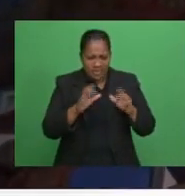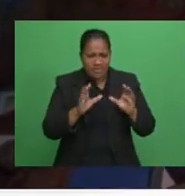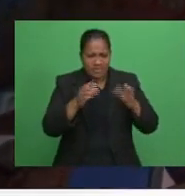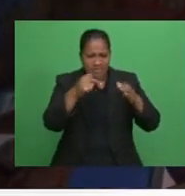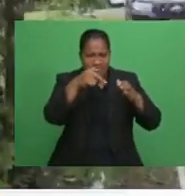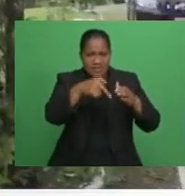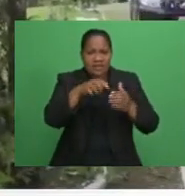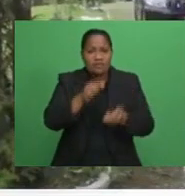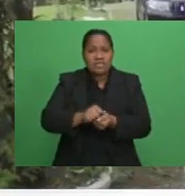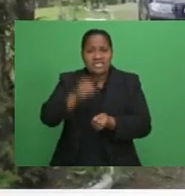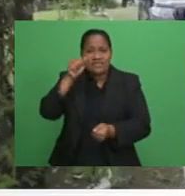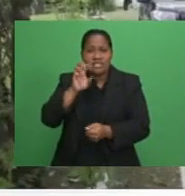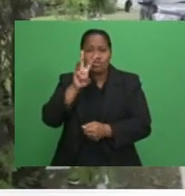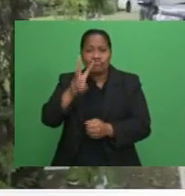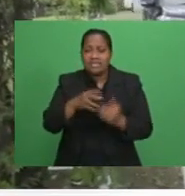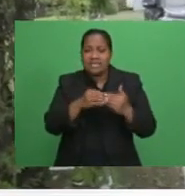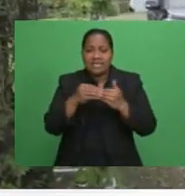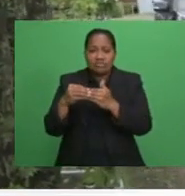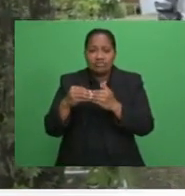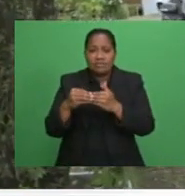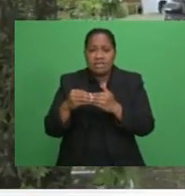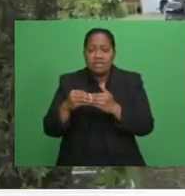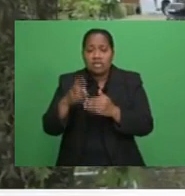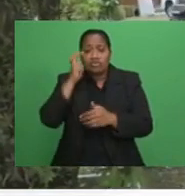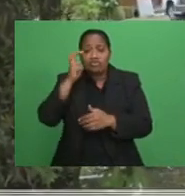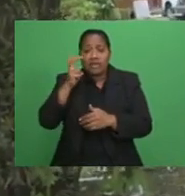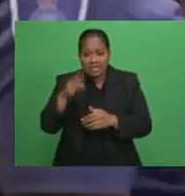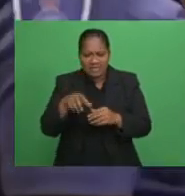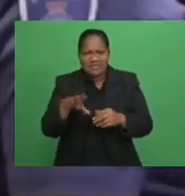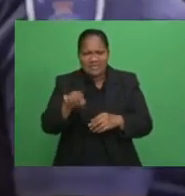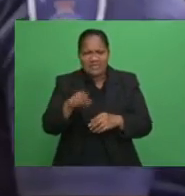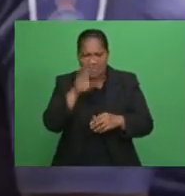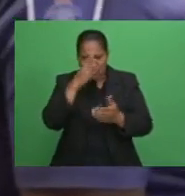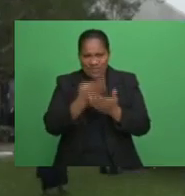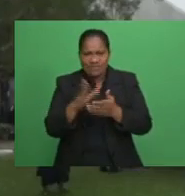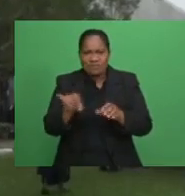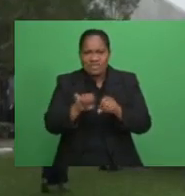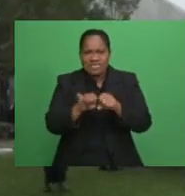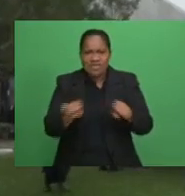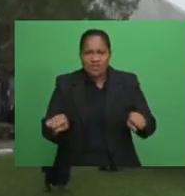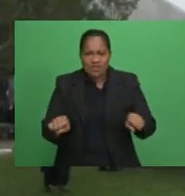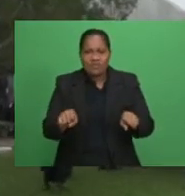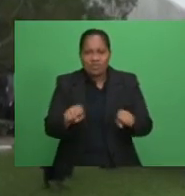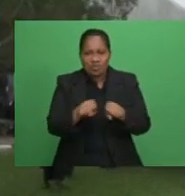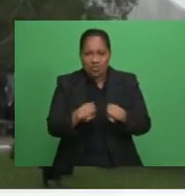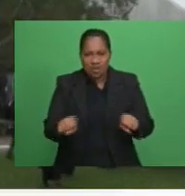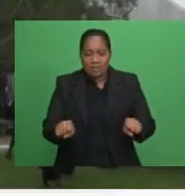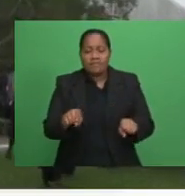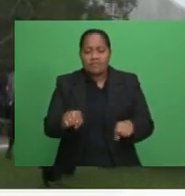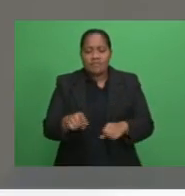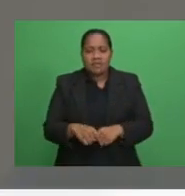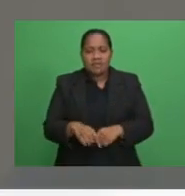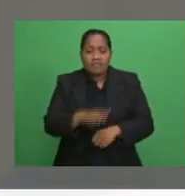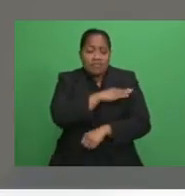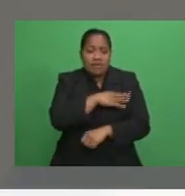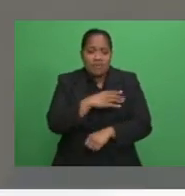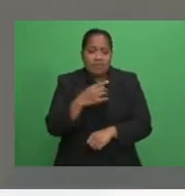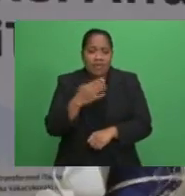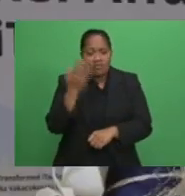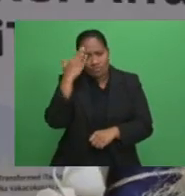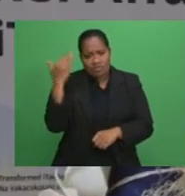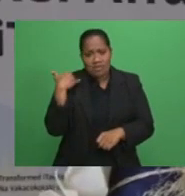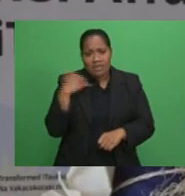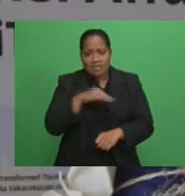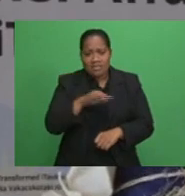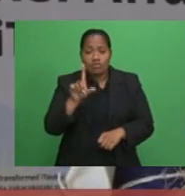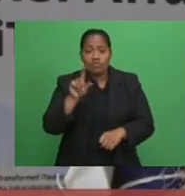Certificate 3 leadership training. Bainimarama reminded the students to do their best by being strong and compassionate.